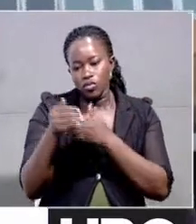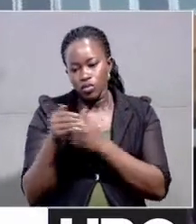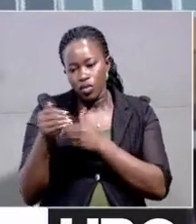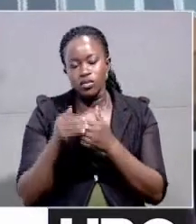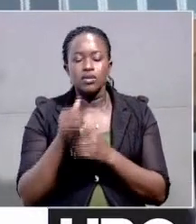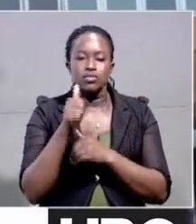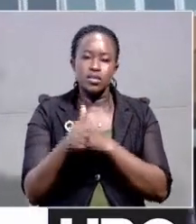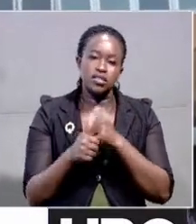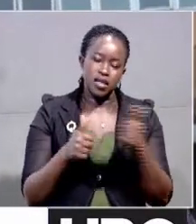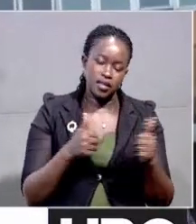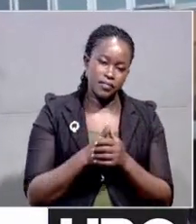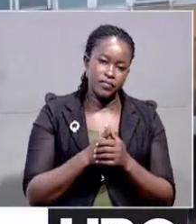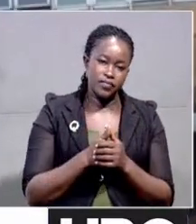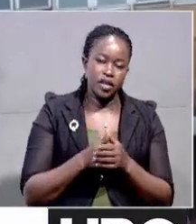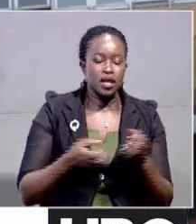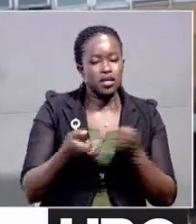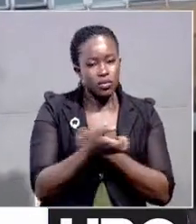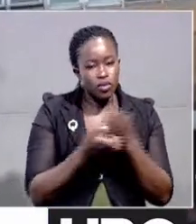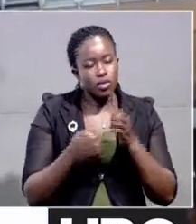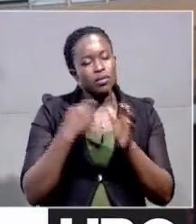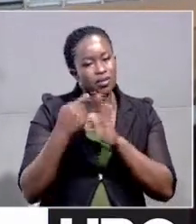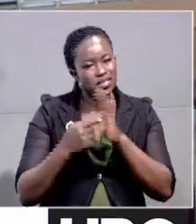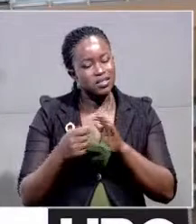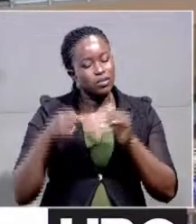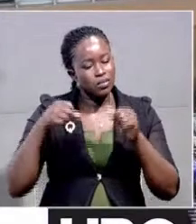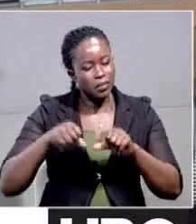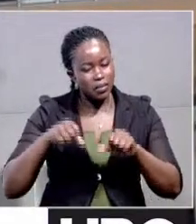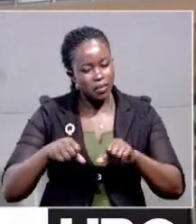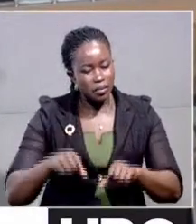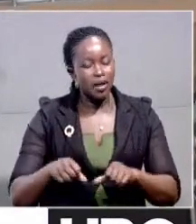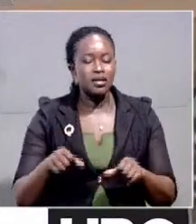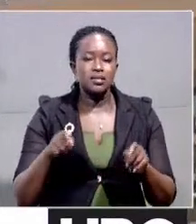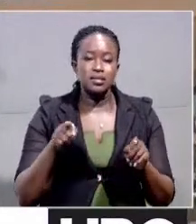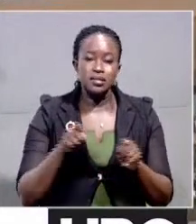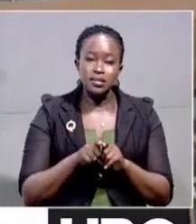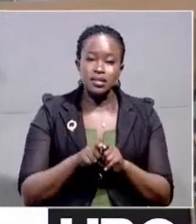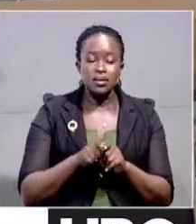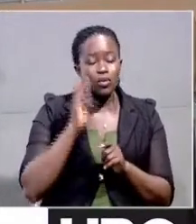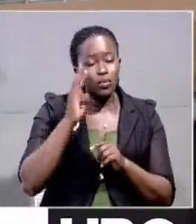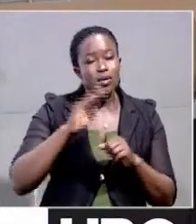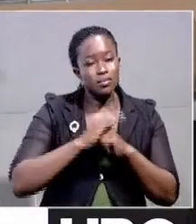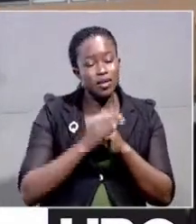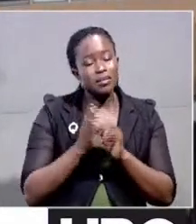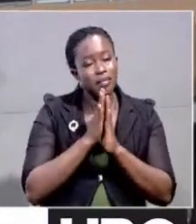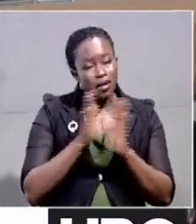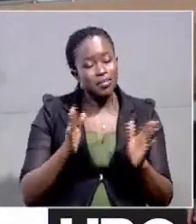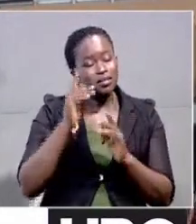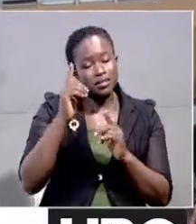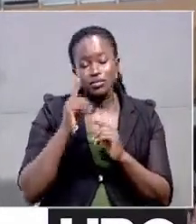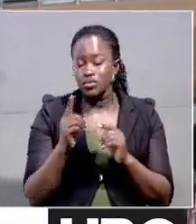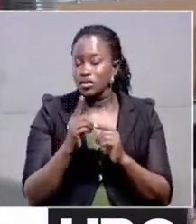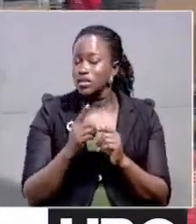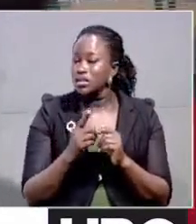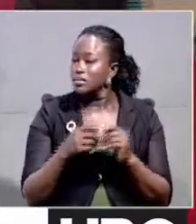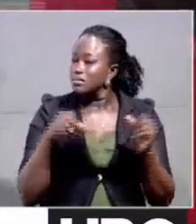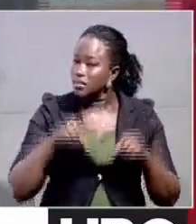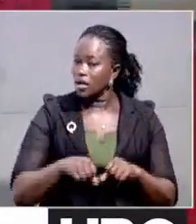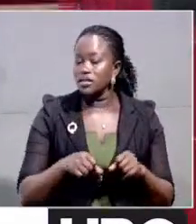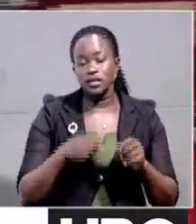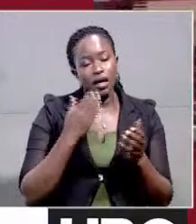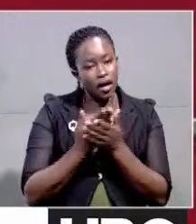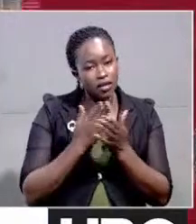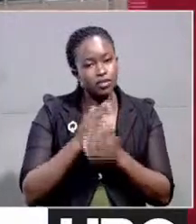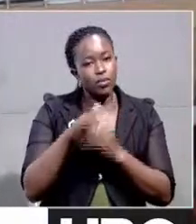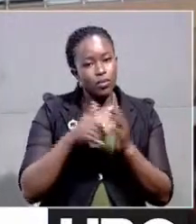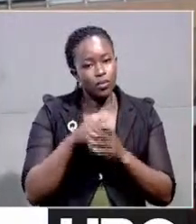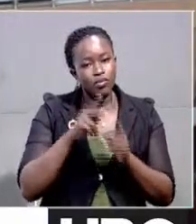The worsening economic situation is projected to sour public security, and security agencies urged the public to be